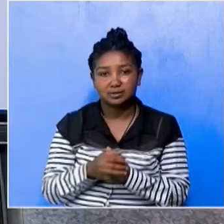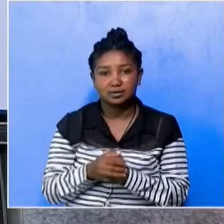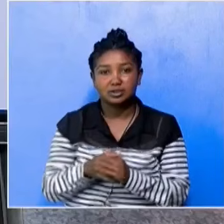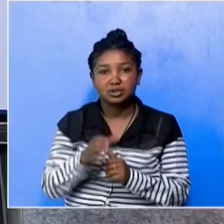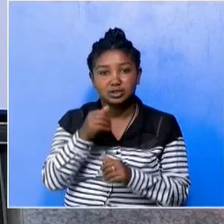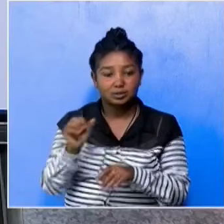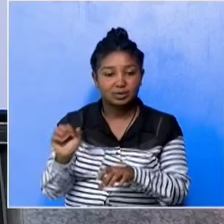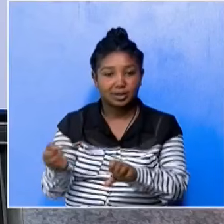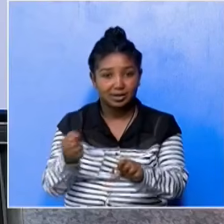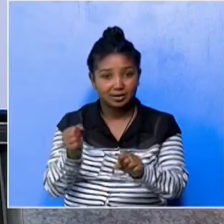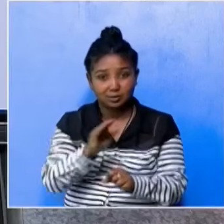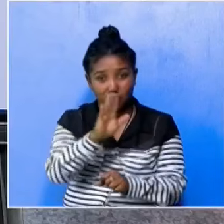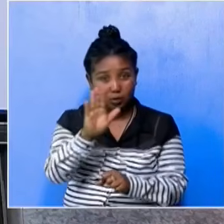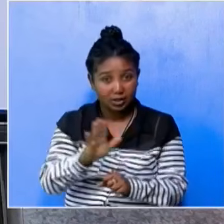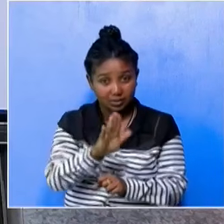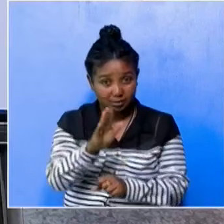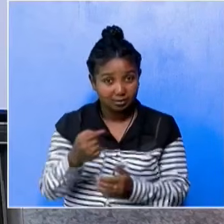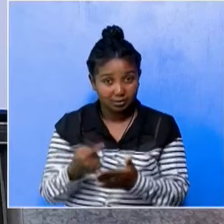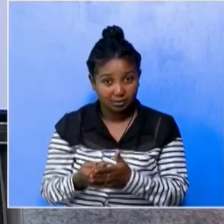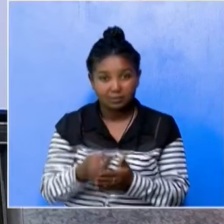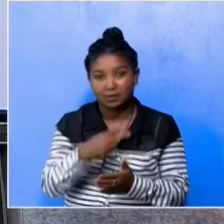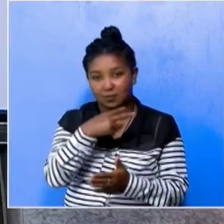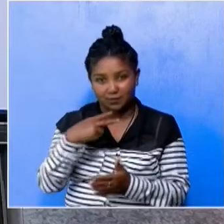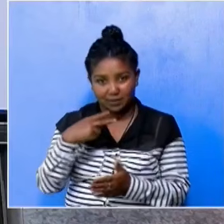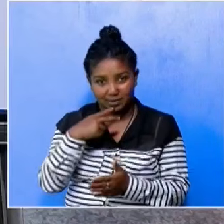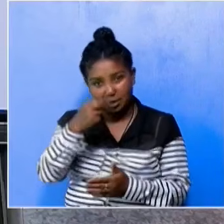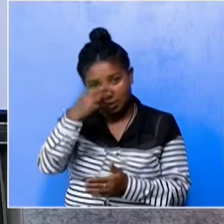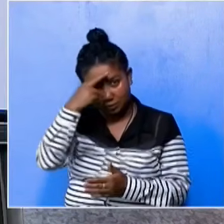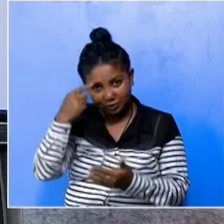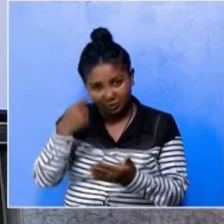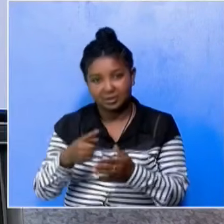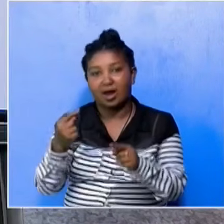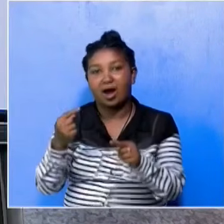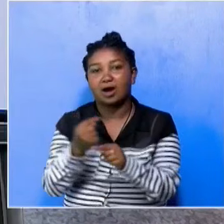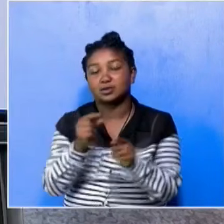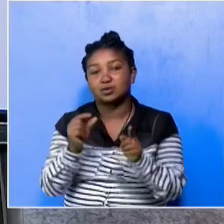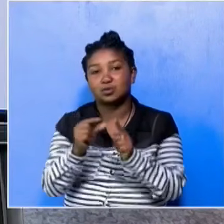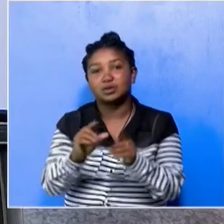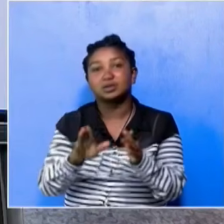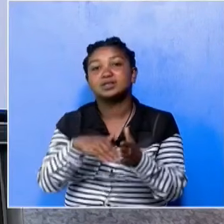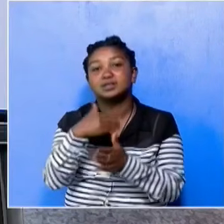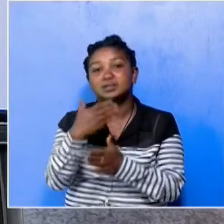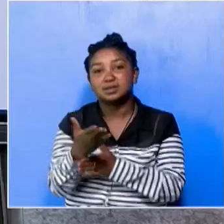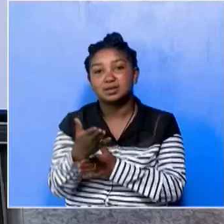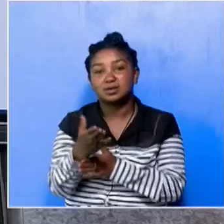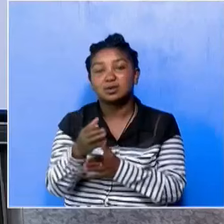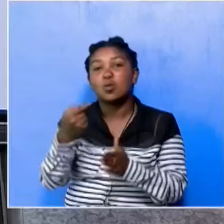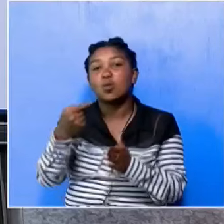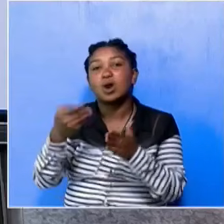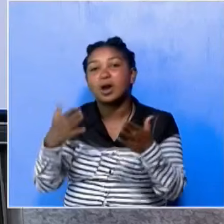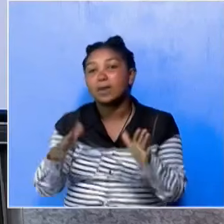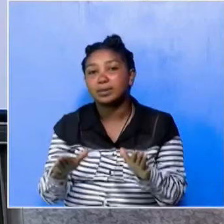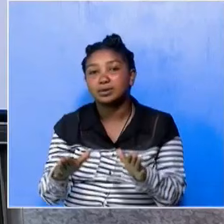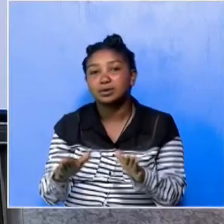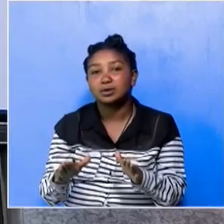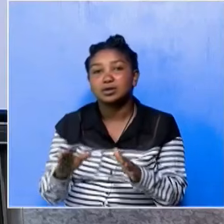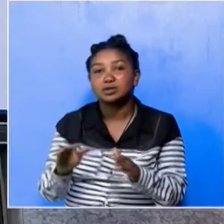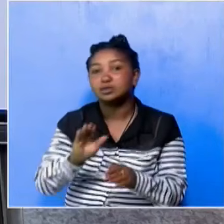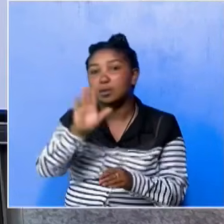She cleans, yeah? That's a verb. Because that is action word. Then what happened? The